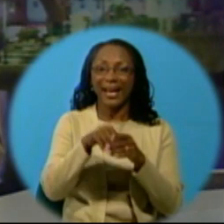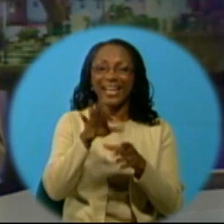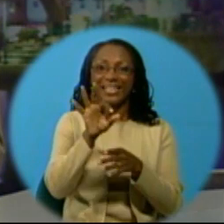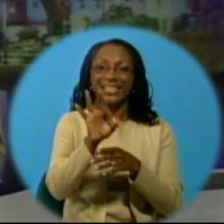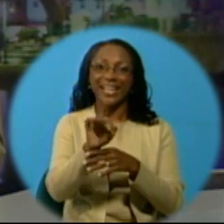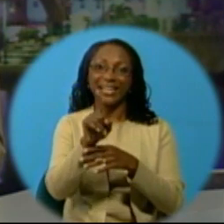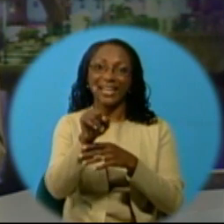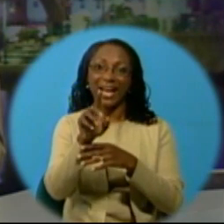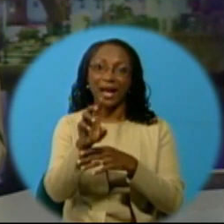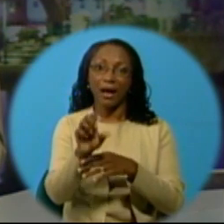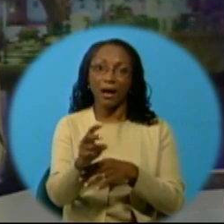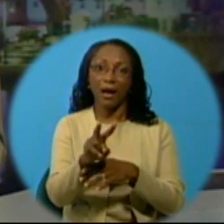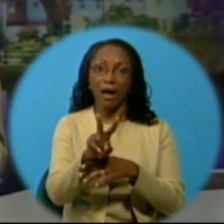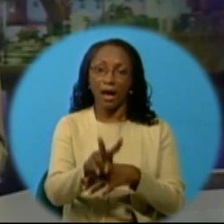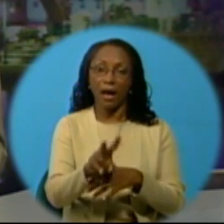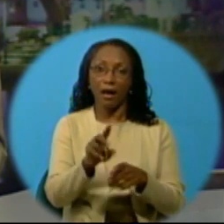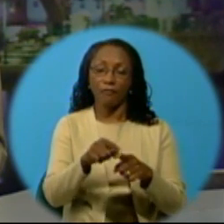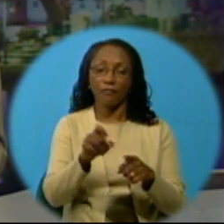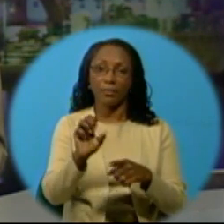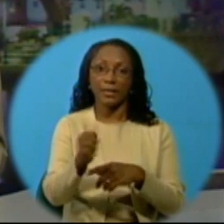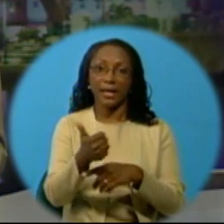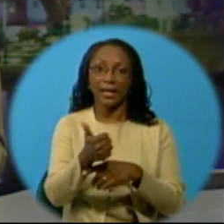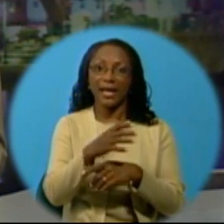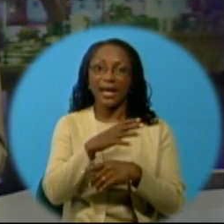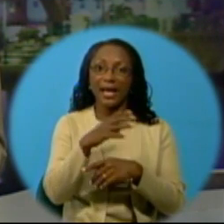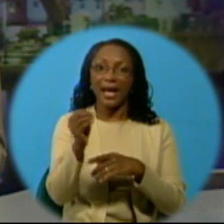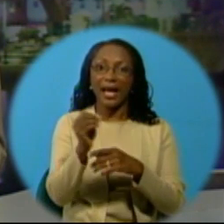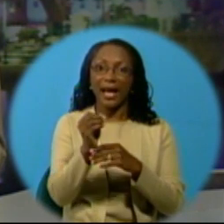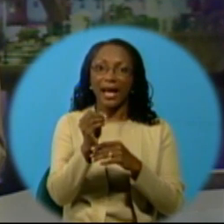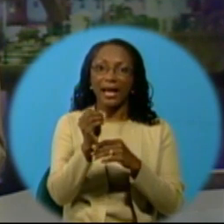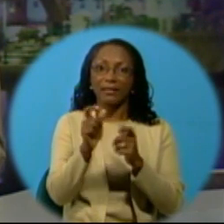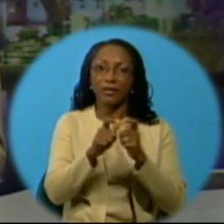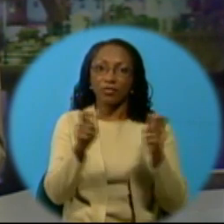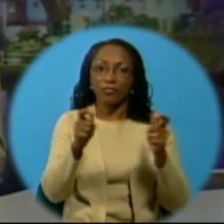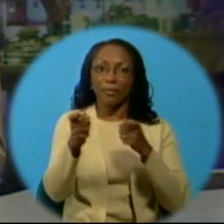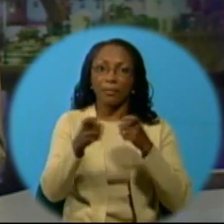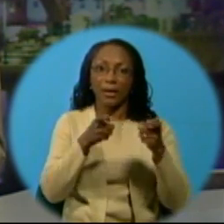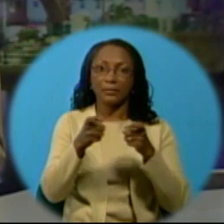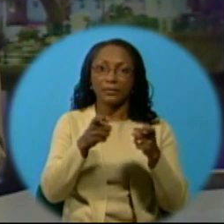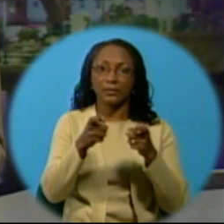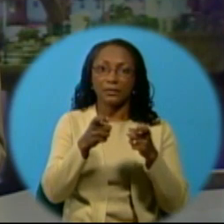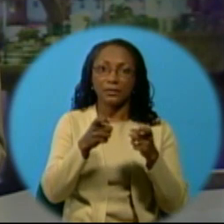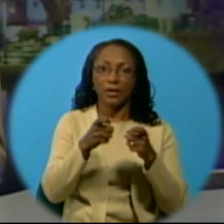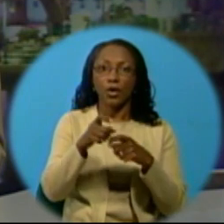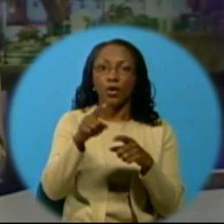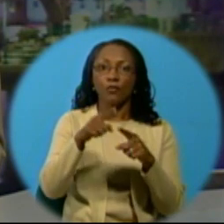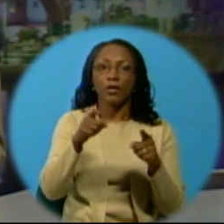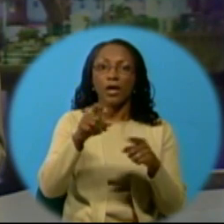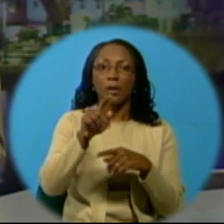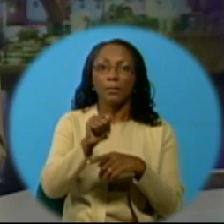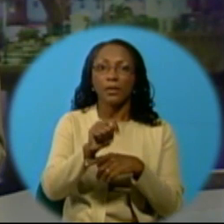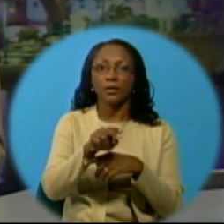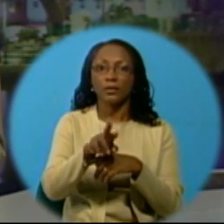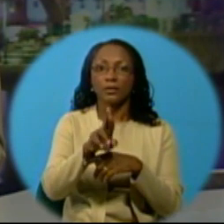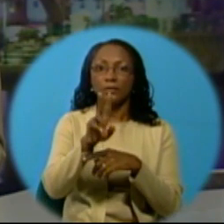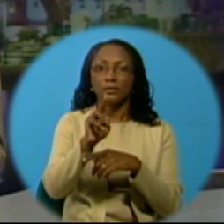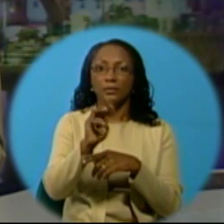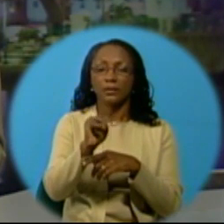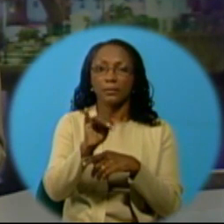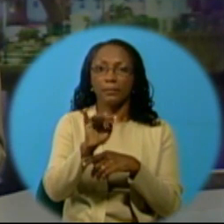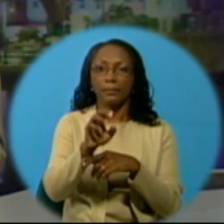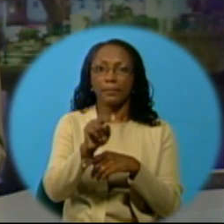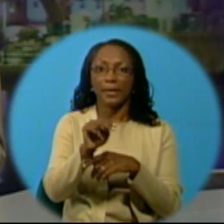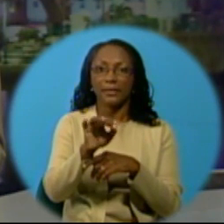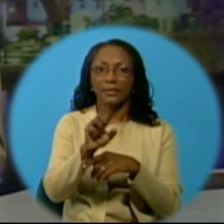Now the defending champion from last year, Grandmaster Mesjan Amanov of Turkmenistan, finished 3rd behind Ryan Harper of